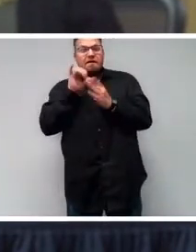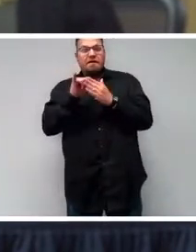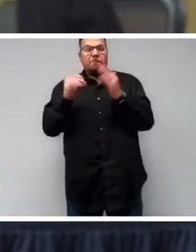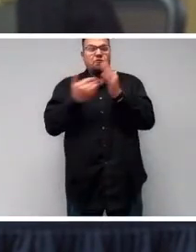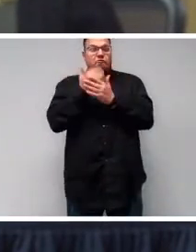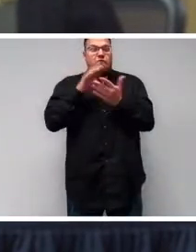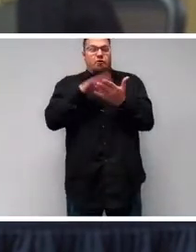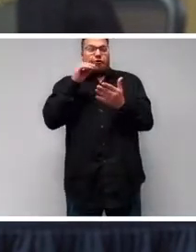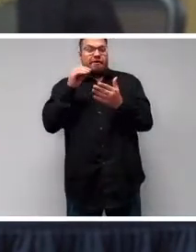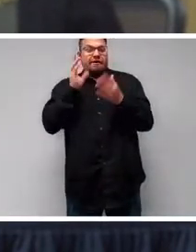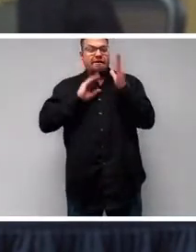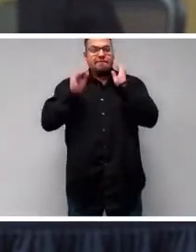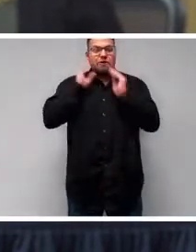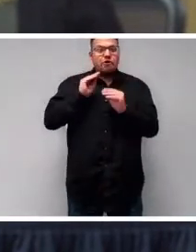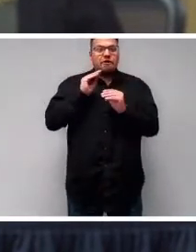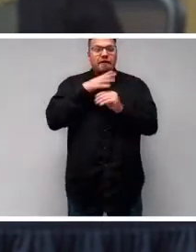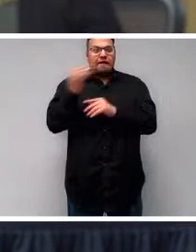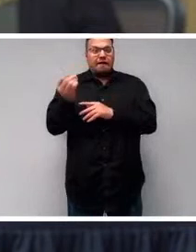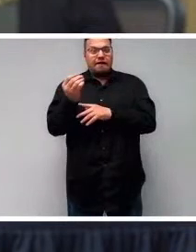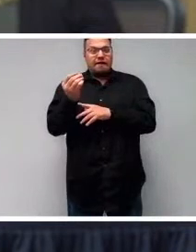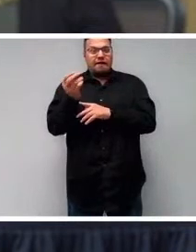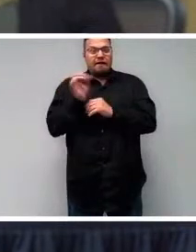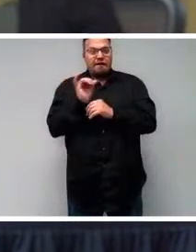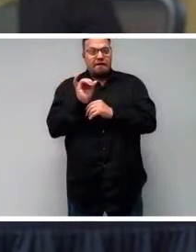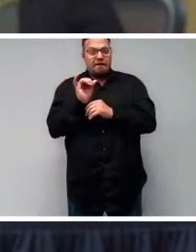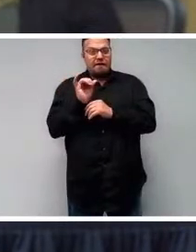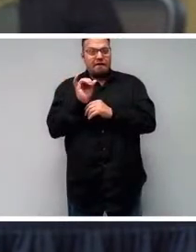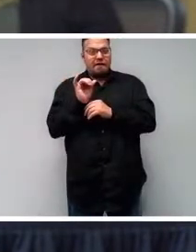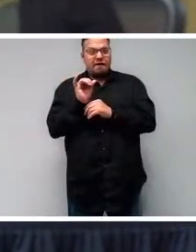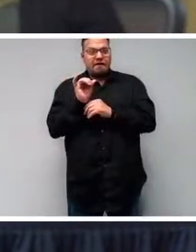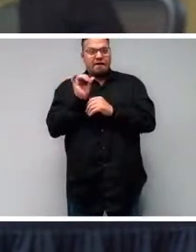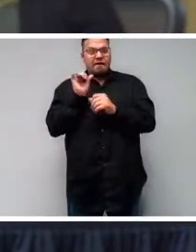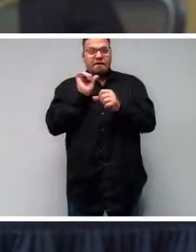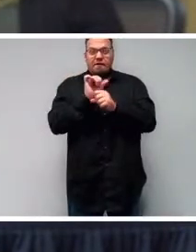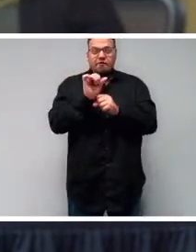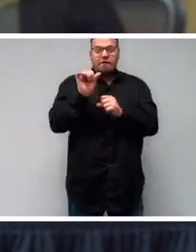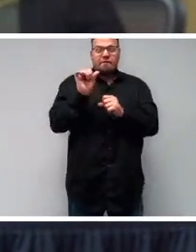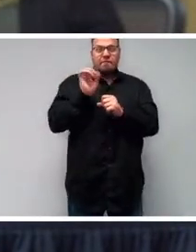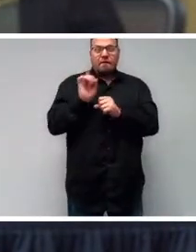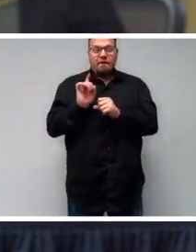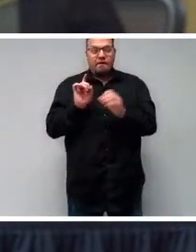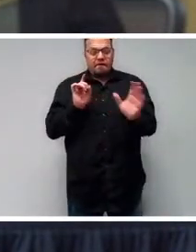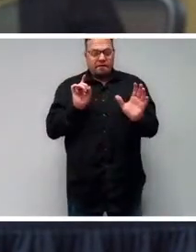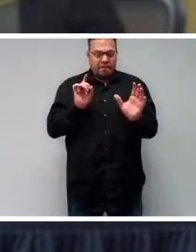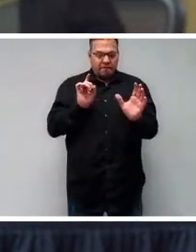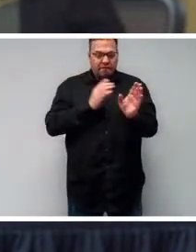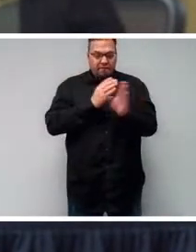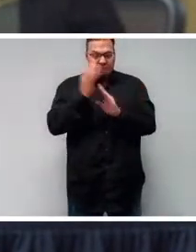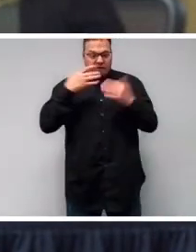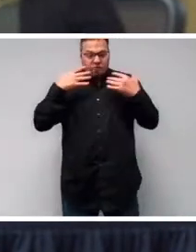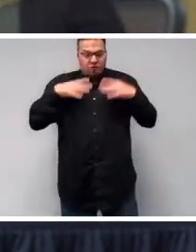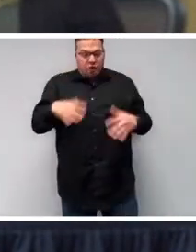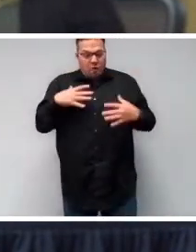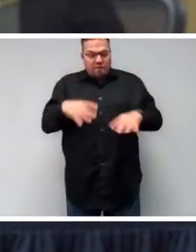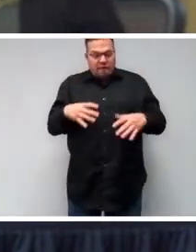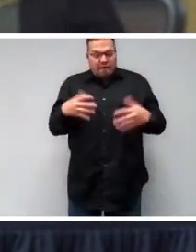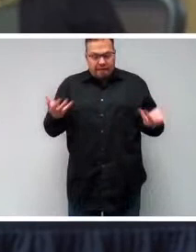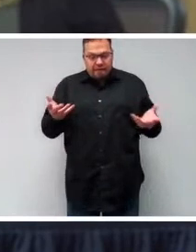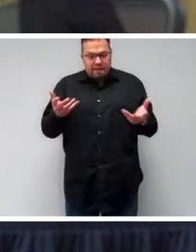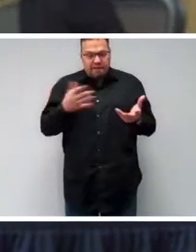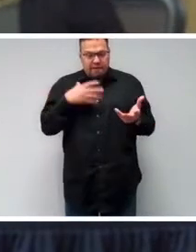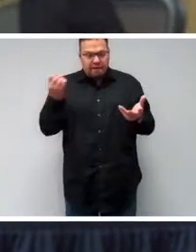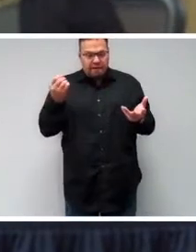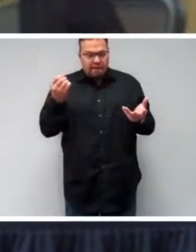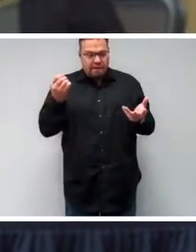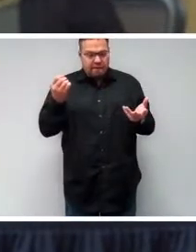experience. And it's like a real job. We wear professional clothing, you know. And, you